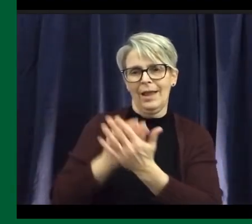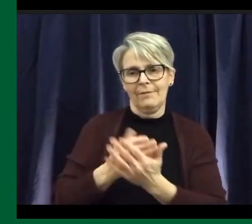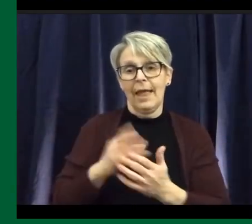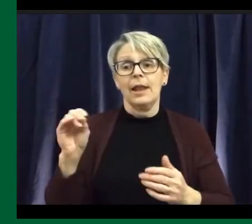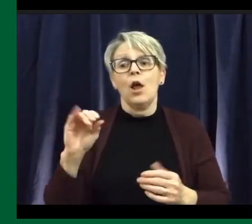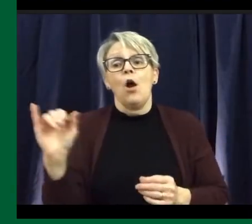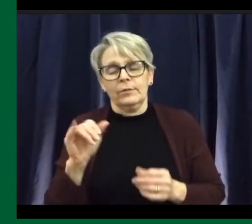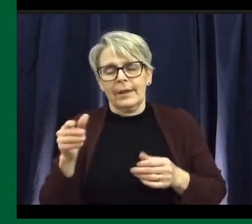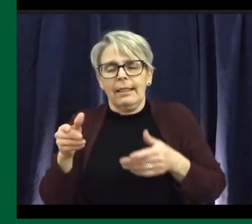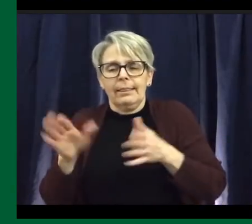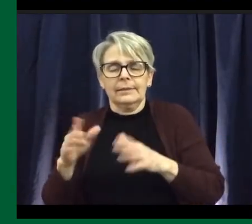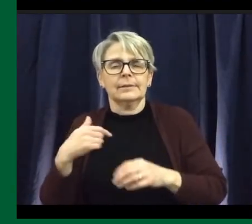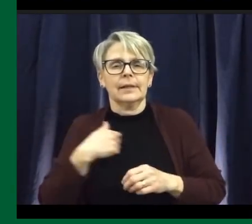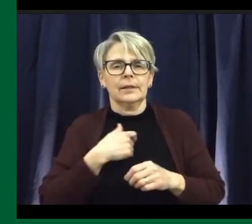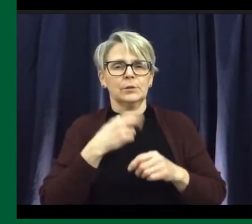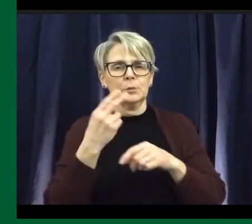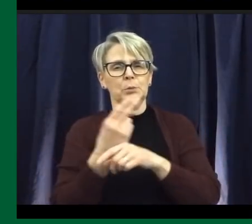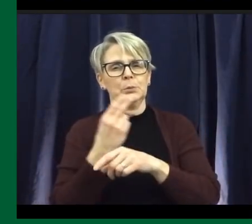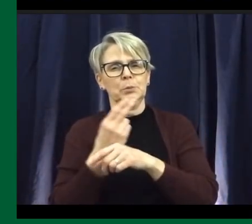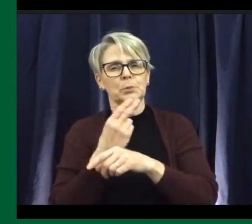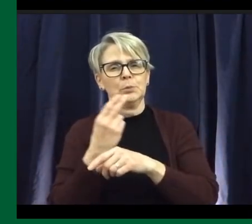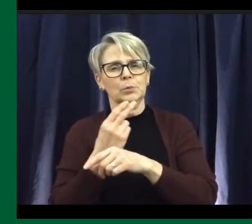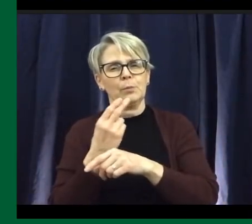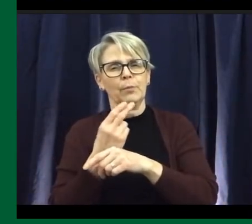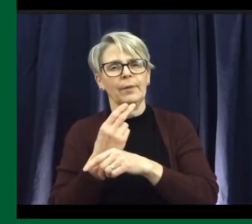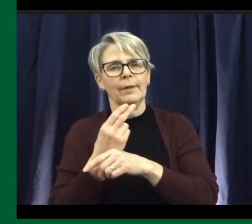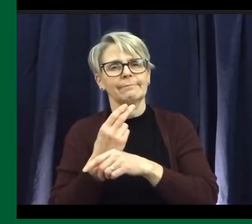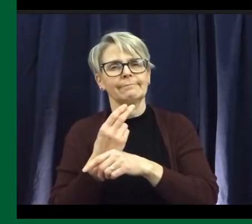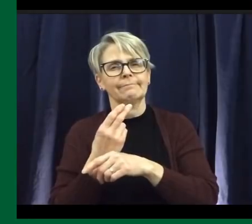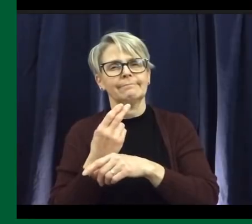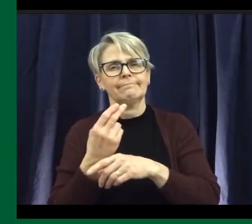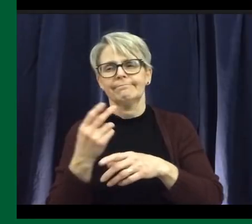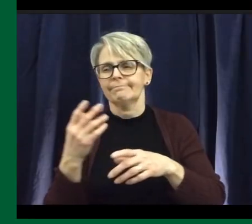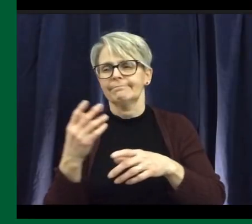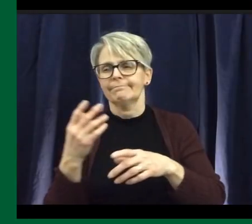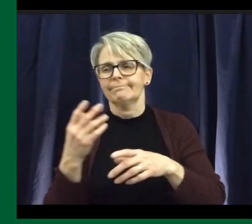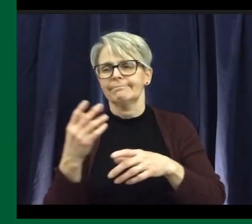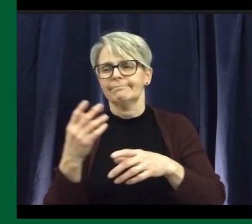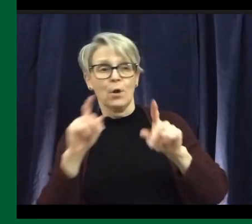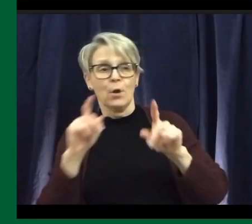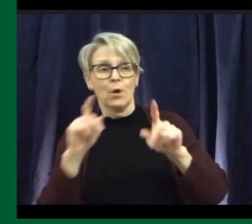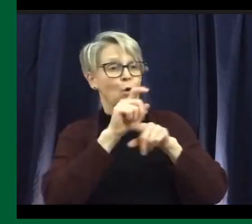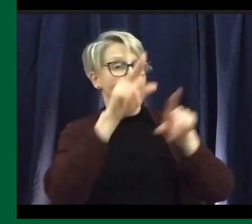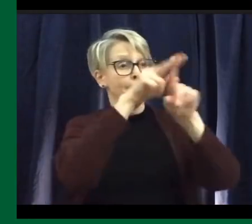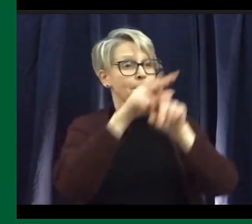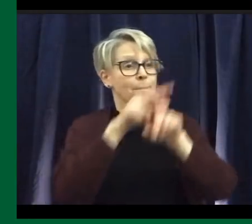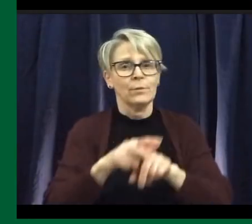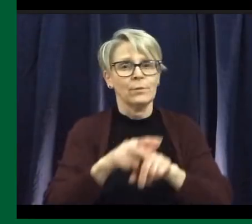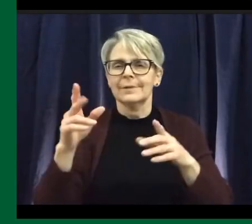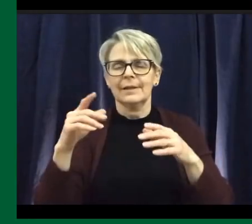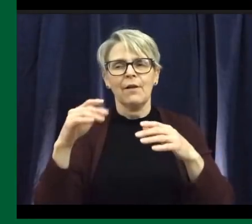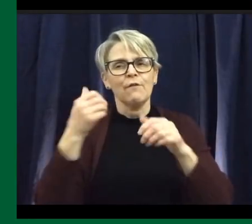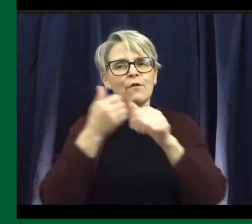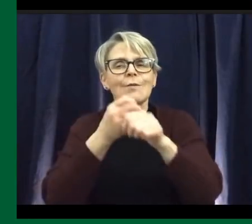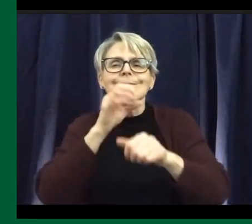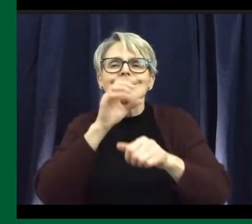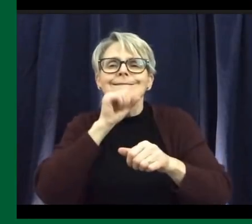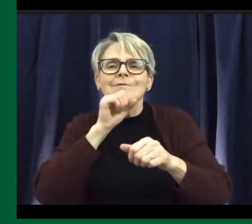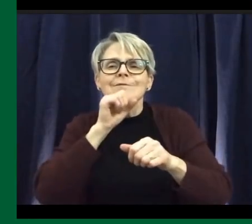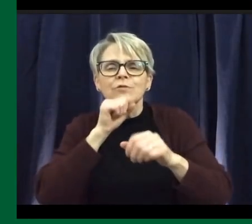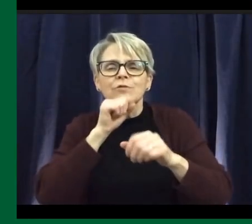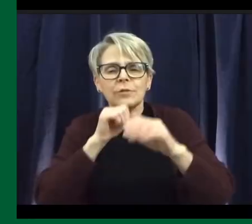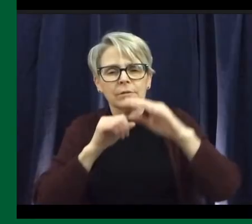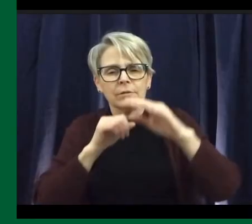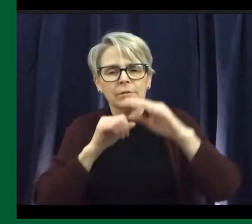us to use there'll be a smaller number of individuals calling in to book, because we'll be using these tranches. And it's not, we're